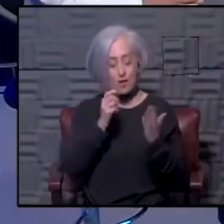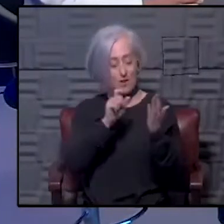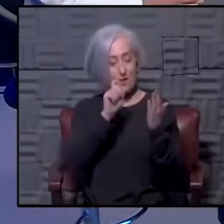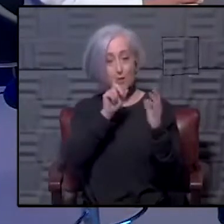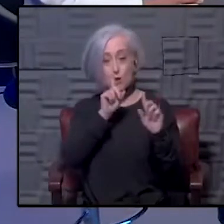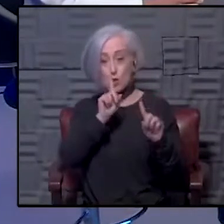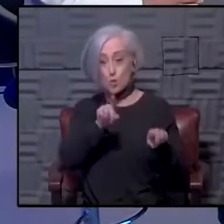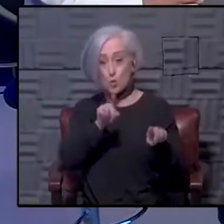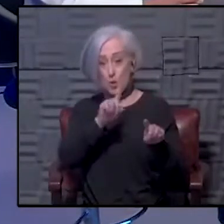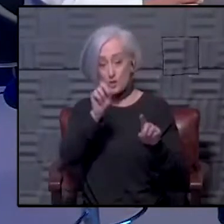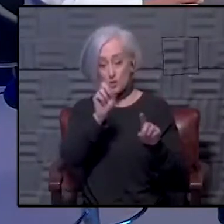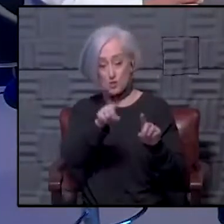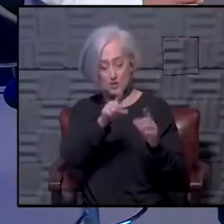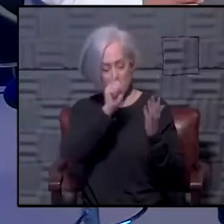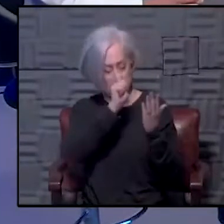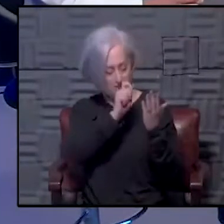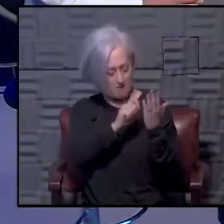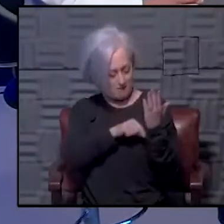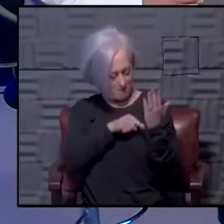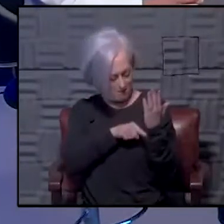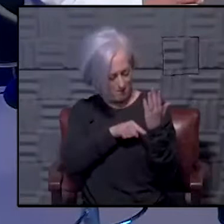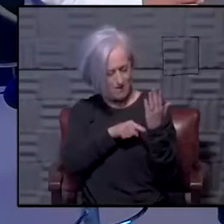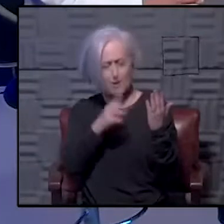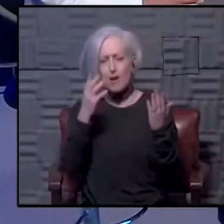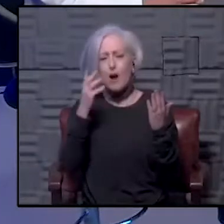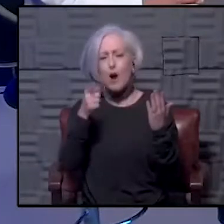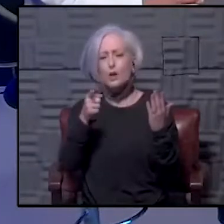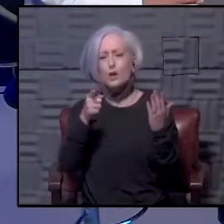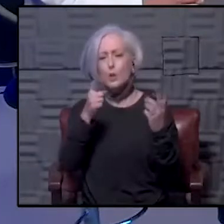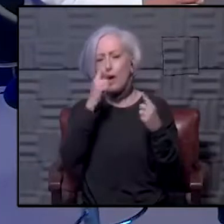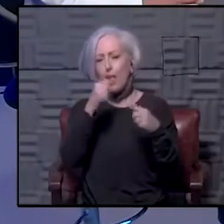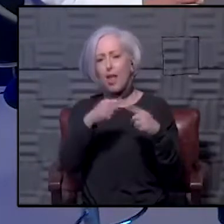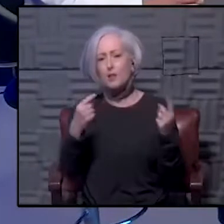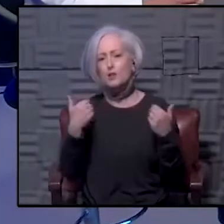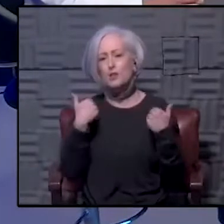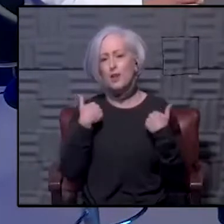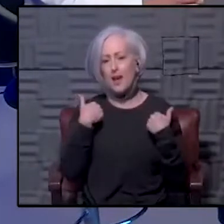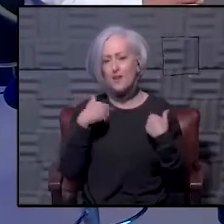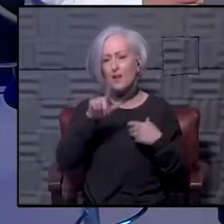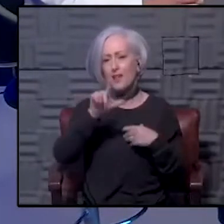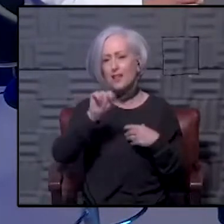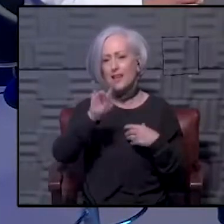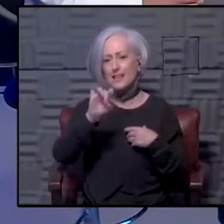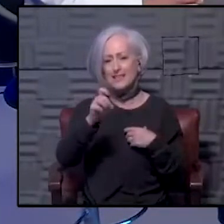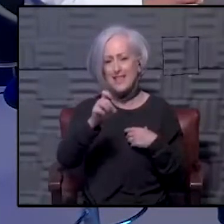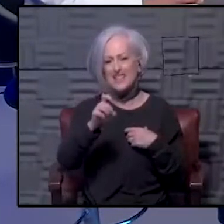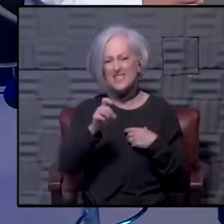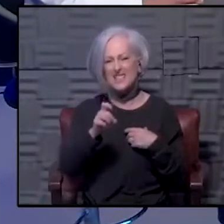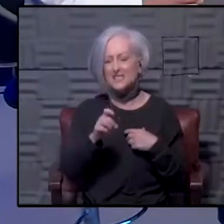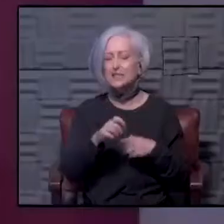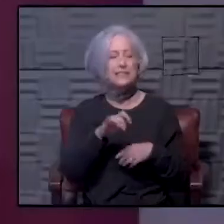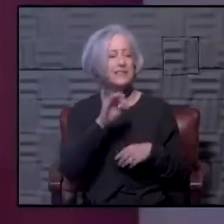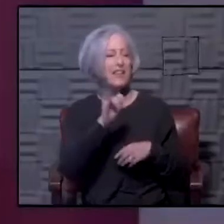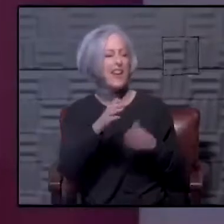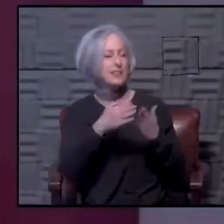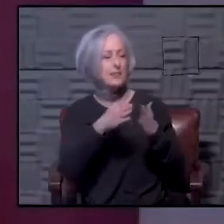to latex? Amanda? I don't know, does it have, it's a pretty generic question Yeah, that we it's ask with all generic. vaccines, but I don't